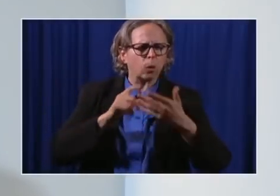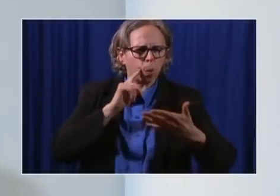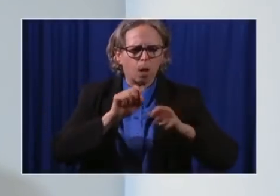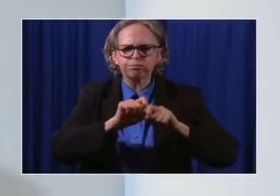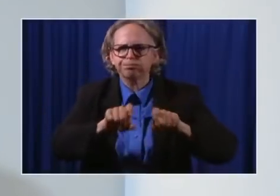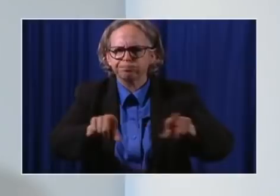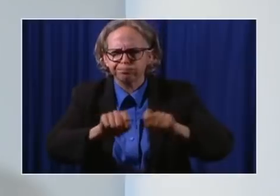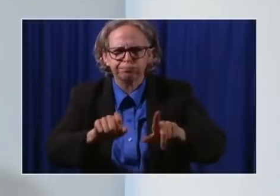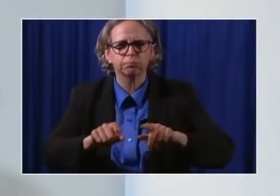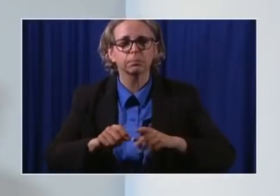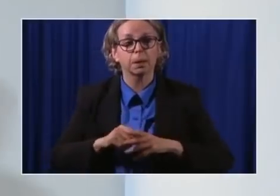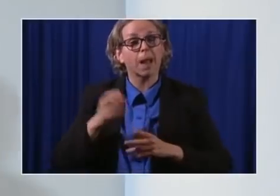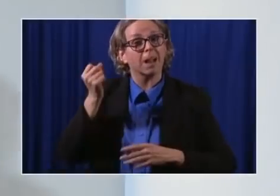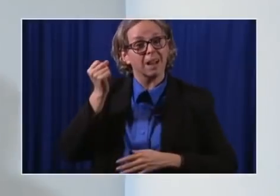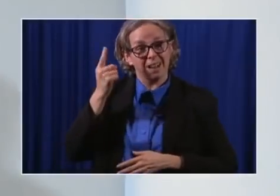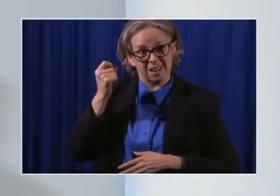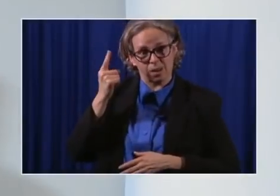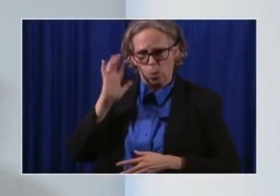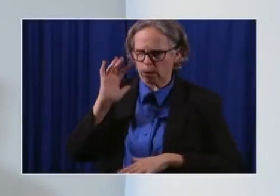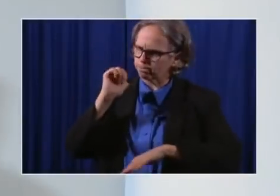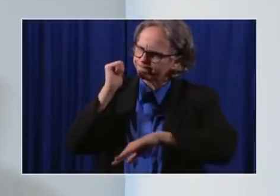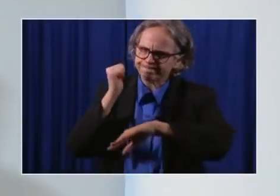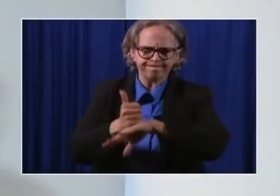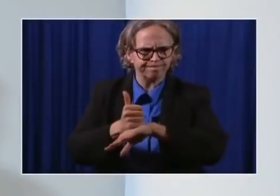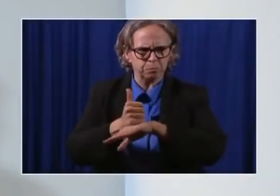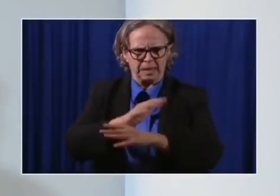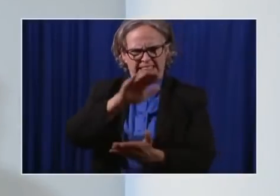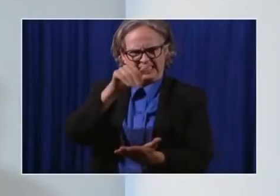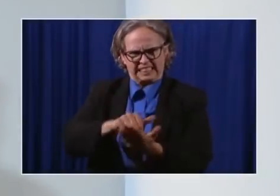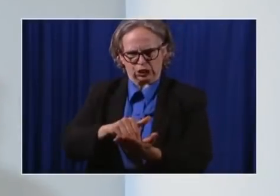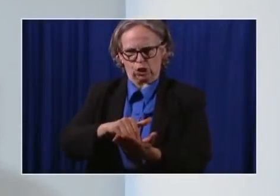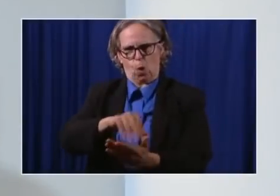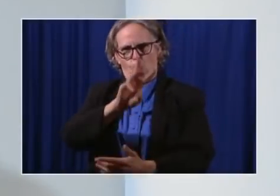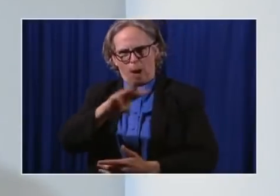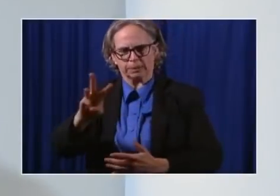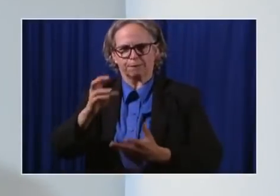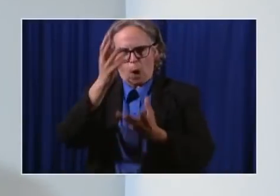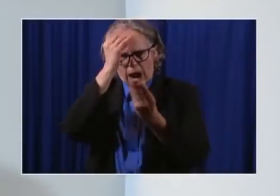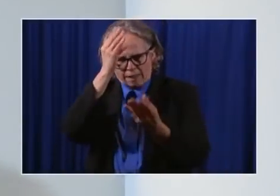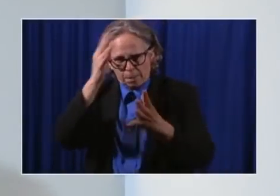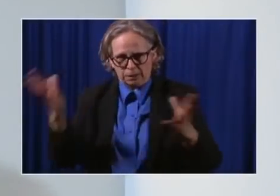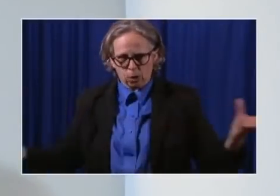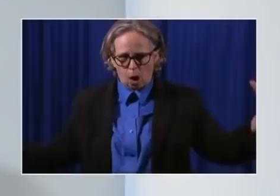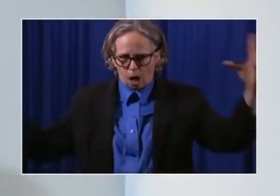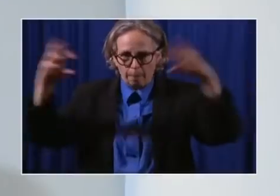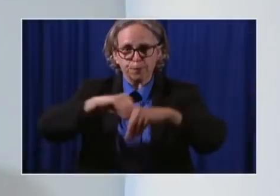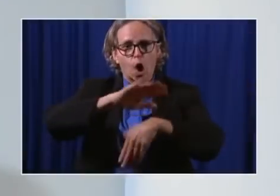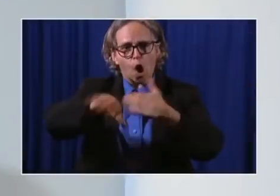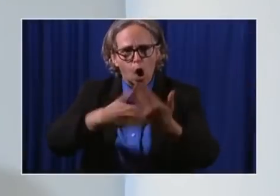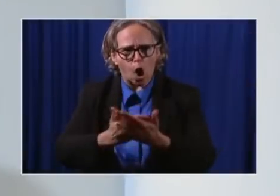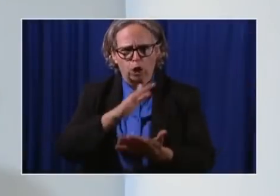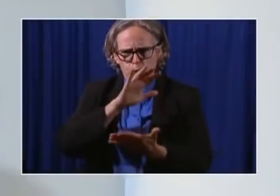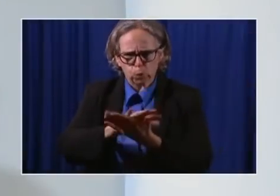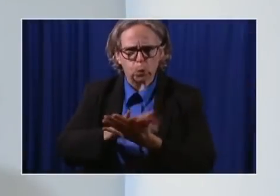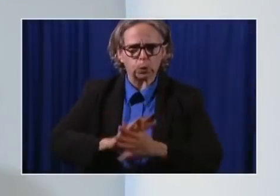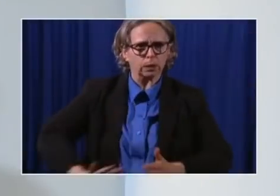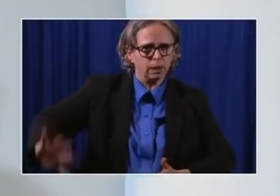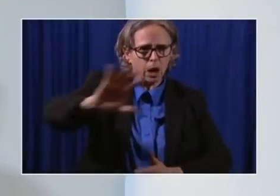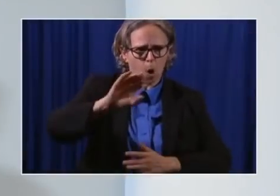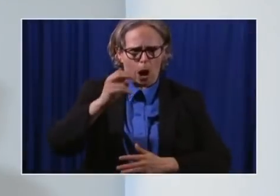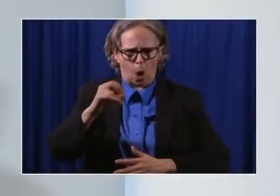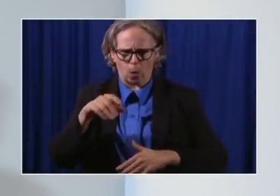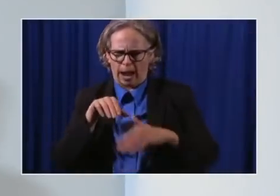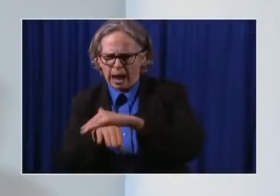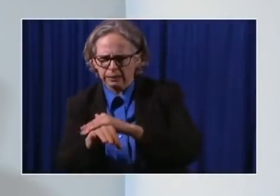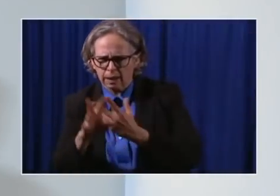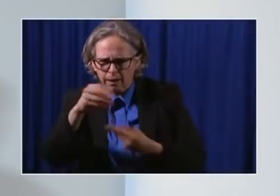there's going to be a central site where schools can get the information that they need to get the best deal, the best affordable